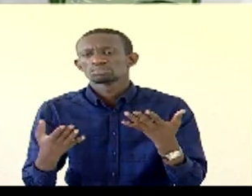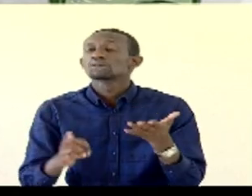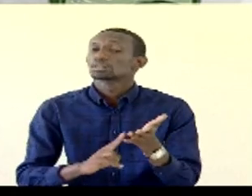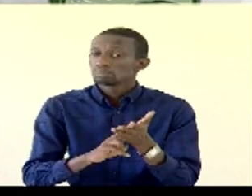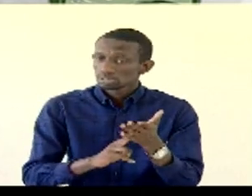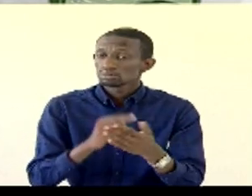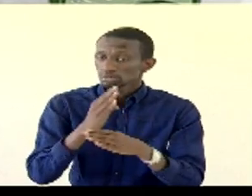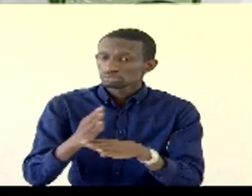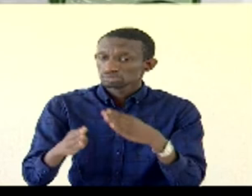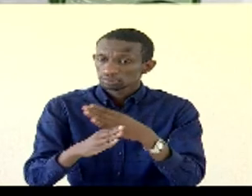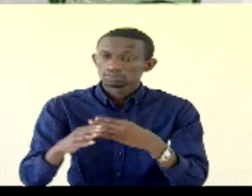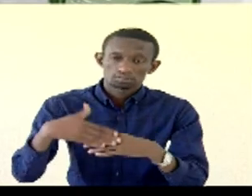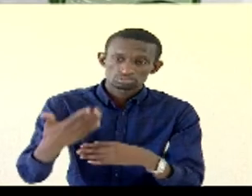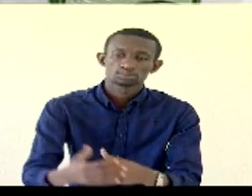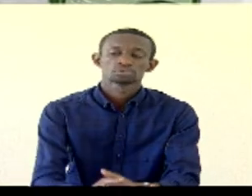a barrier.